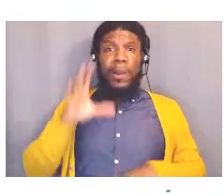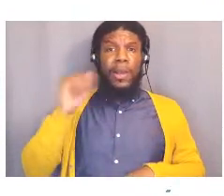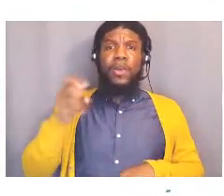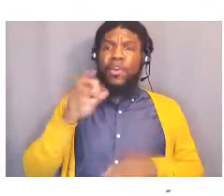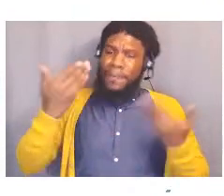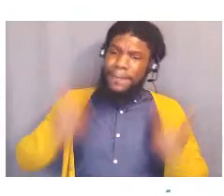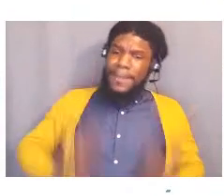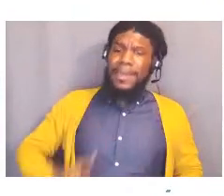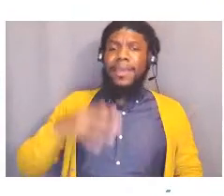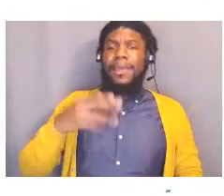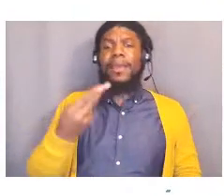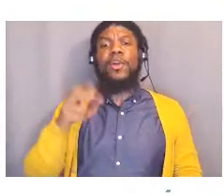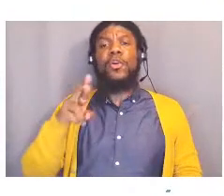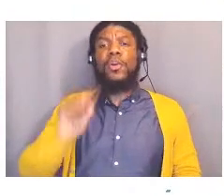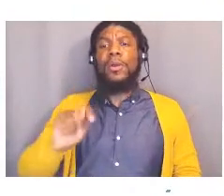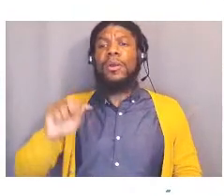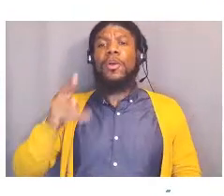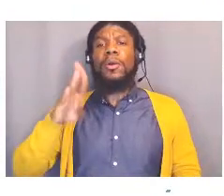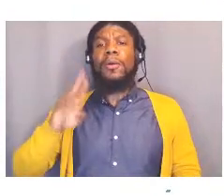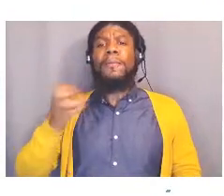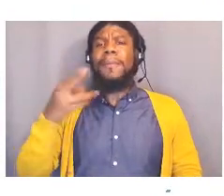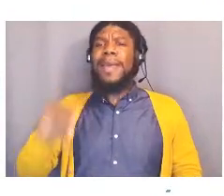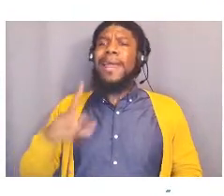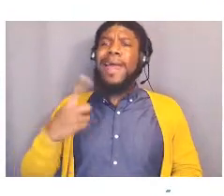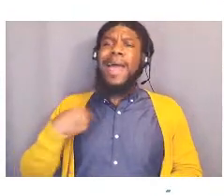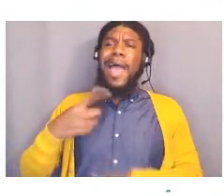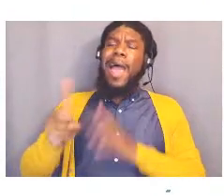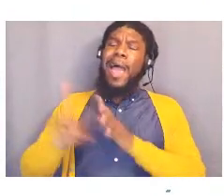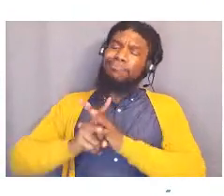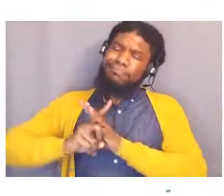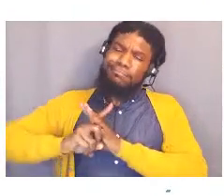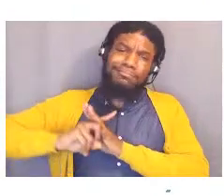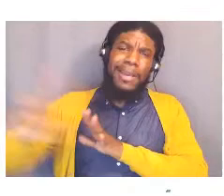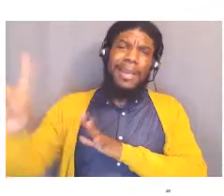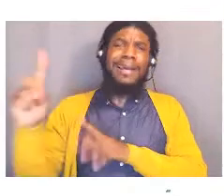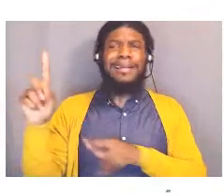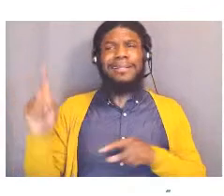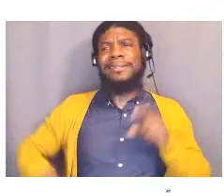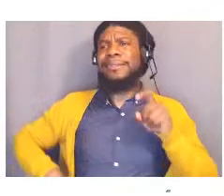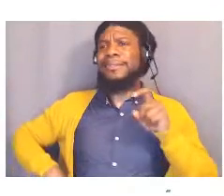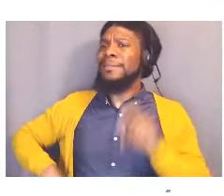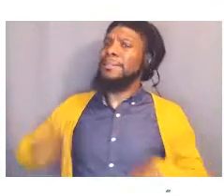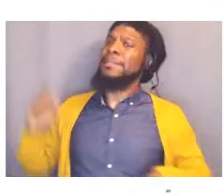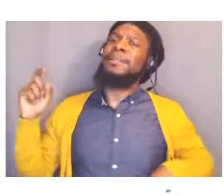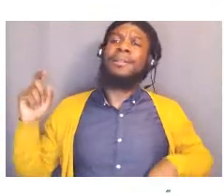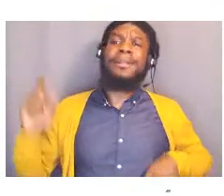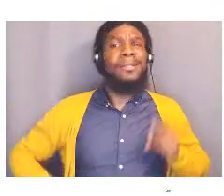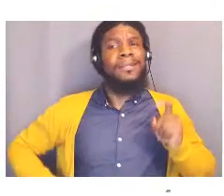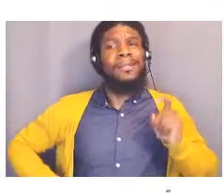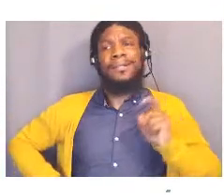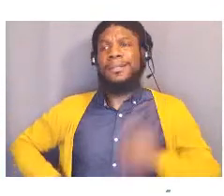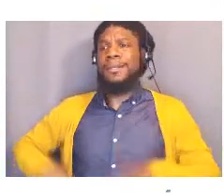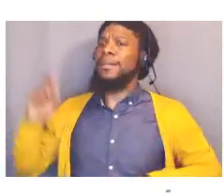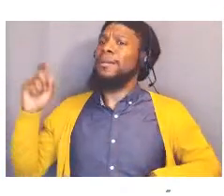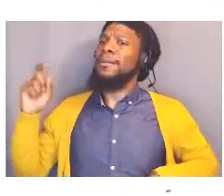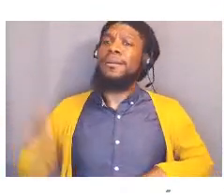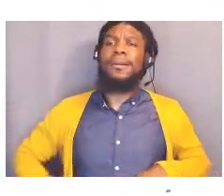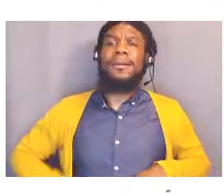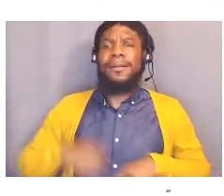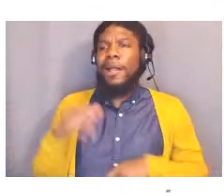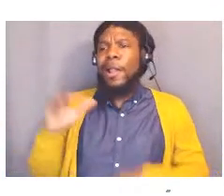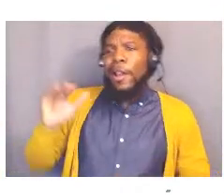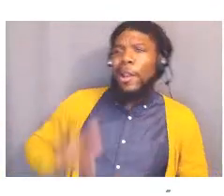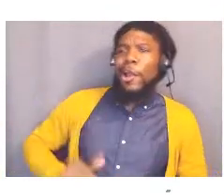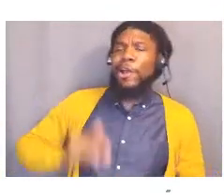Tubman, ran out by myself, enslaved, little, dark, can't read nor